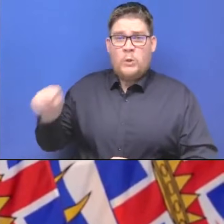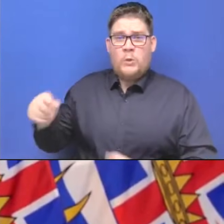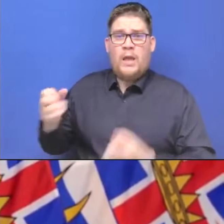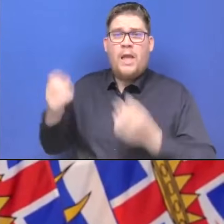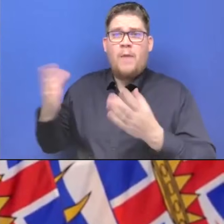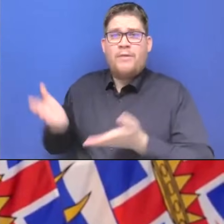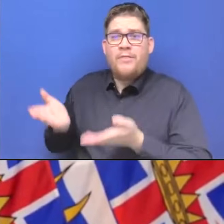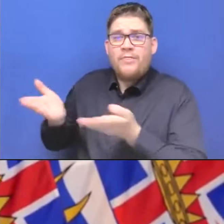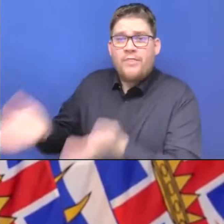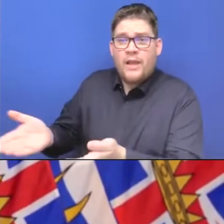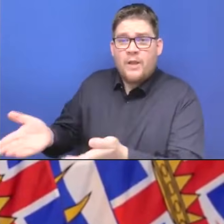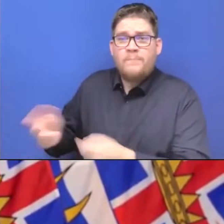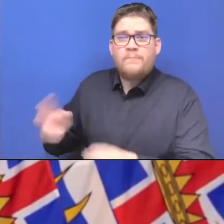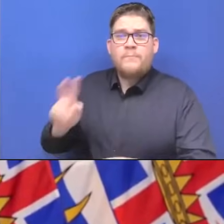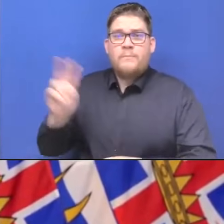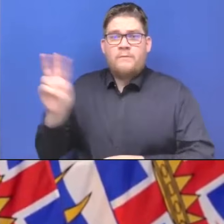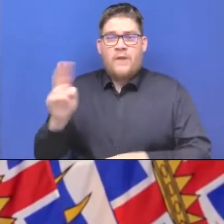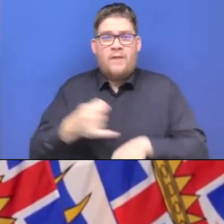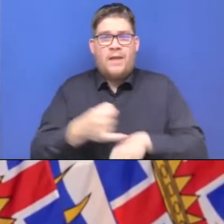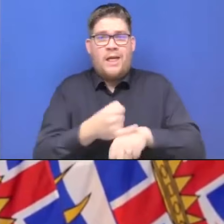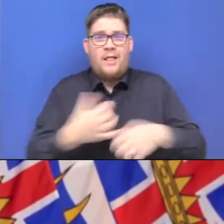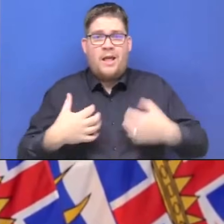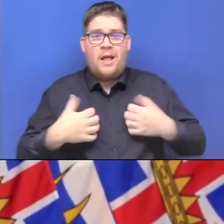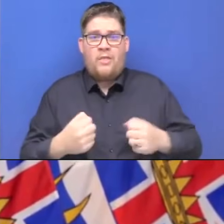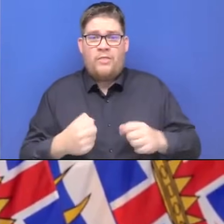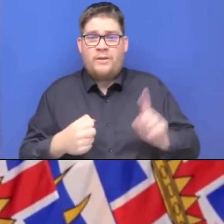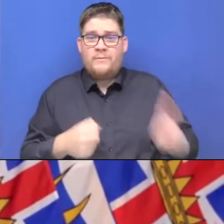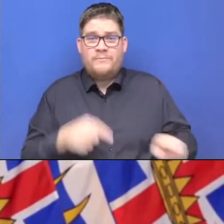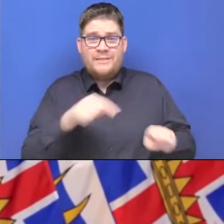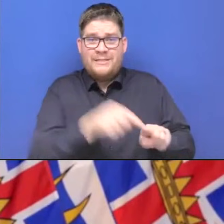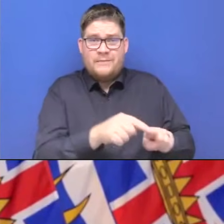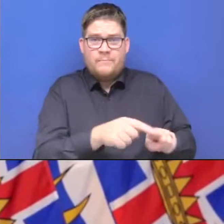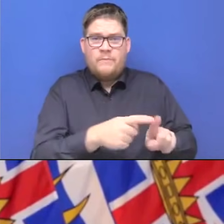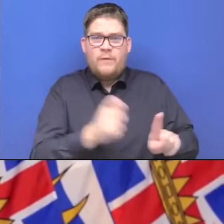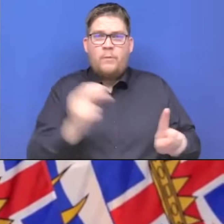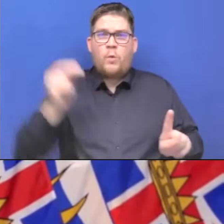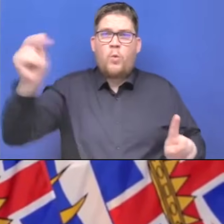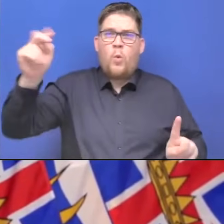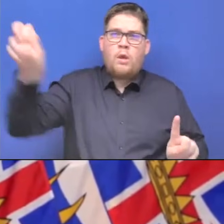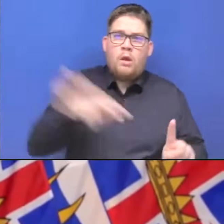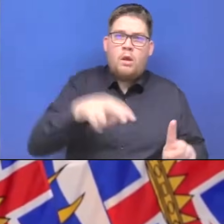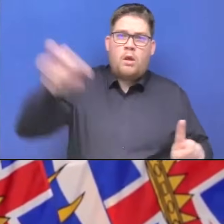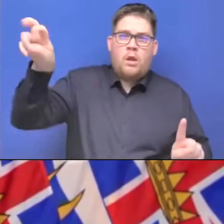in the Vancouver Island Health Authority are from the north today, as